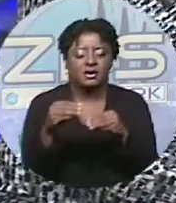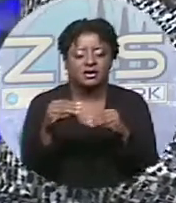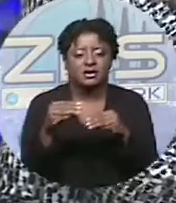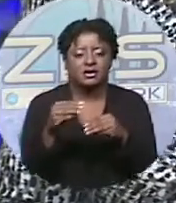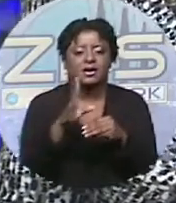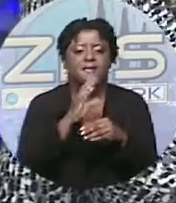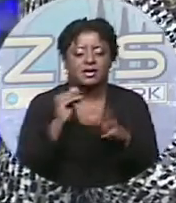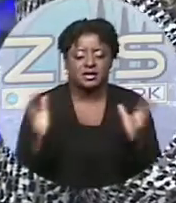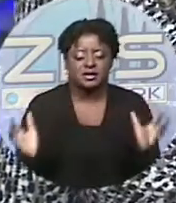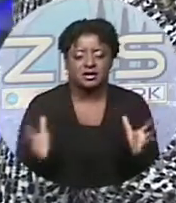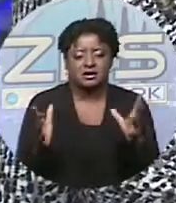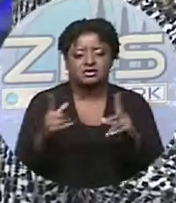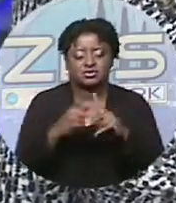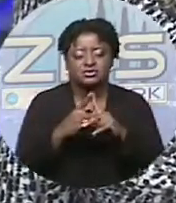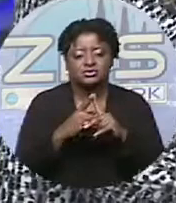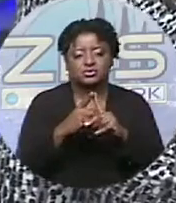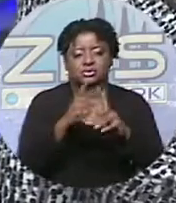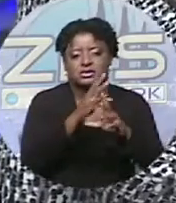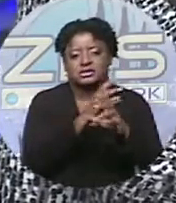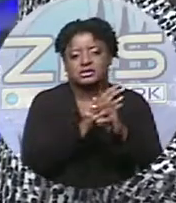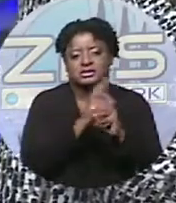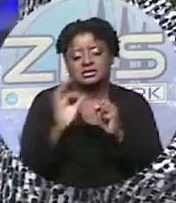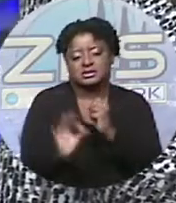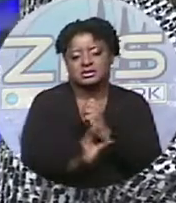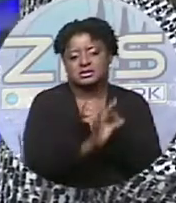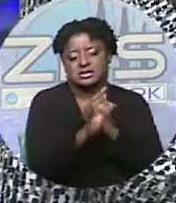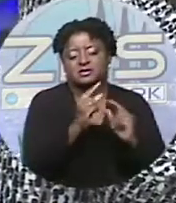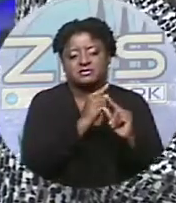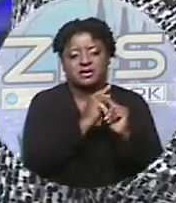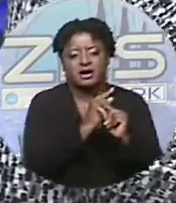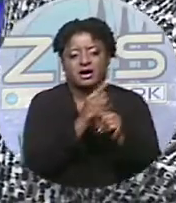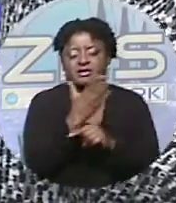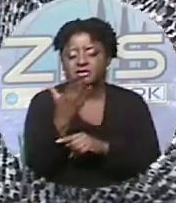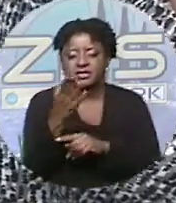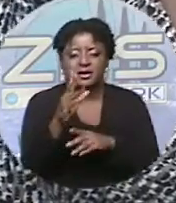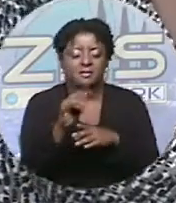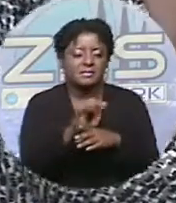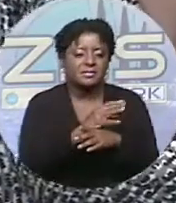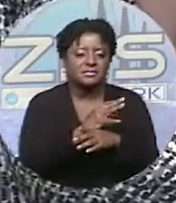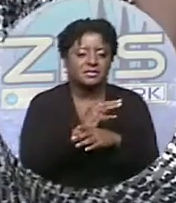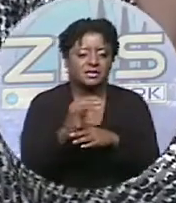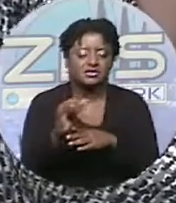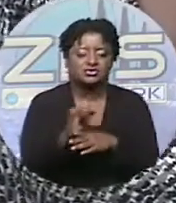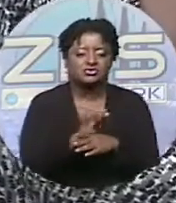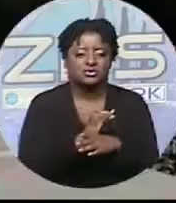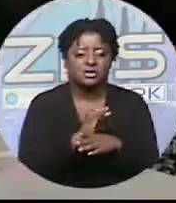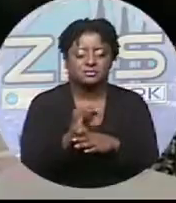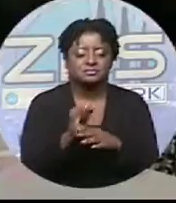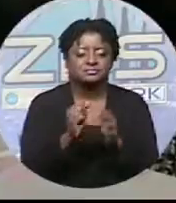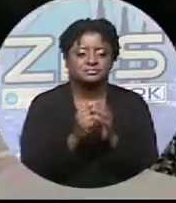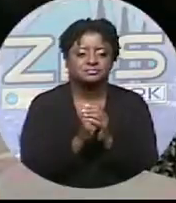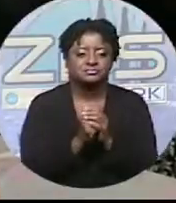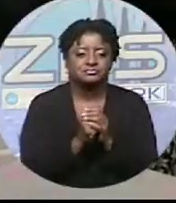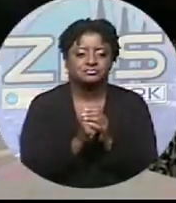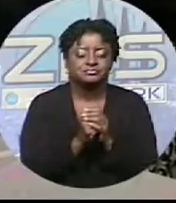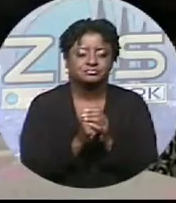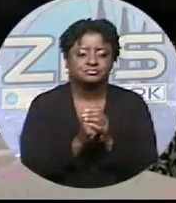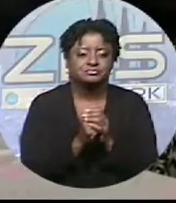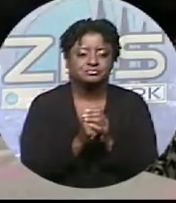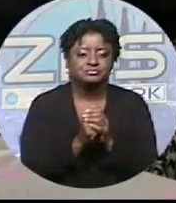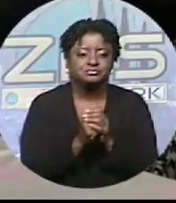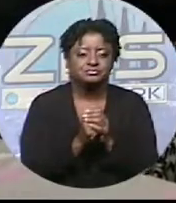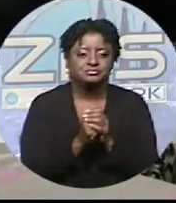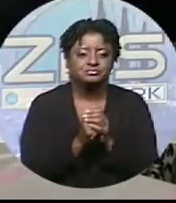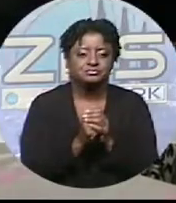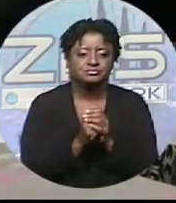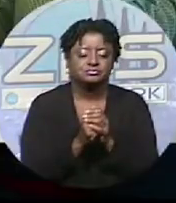nation's second-in-command being made in the wake of that U.S. security advisory. Here's Carla Palmer. As a group of straw vendors sat